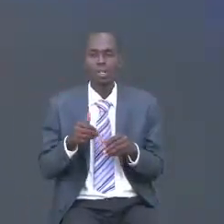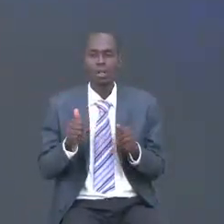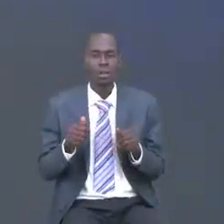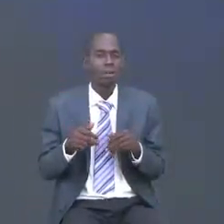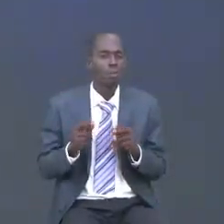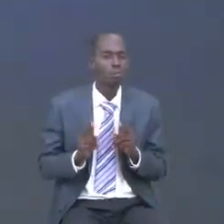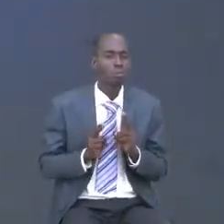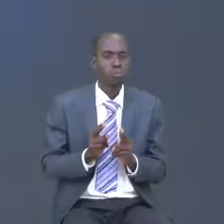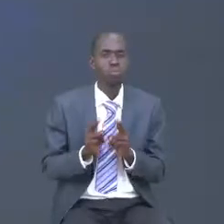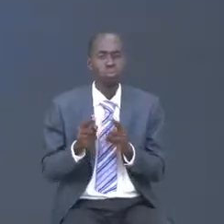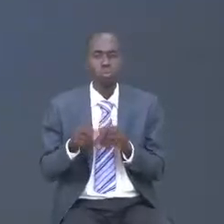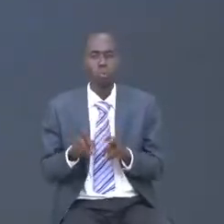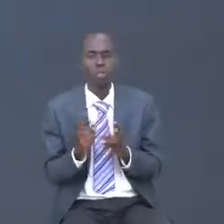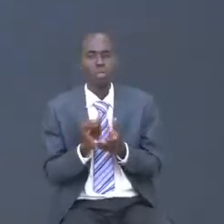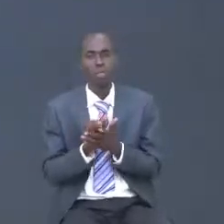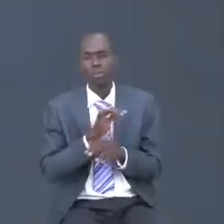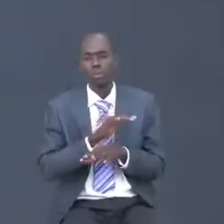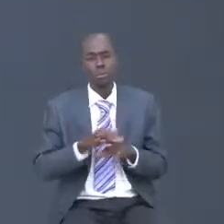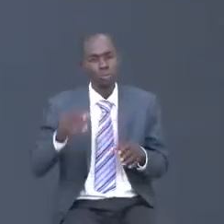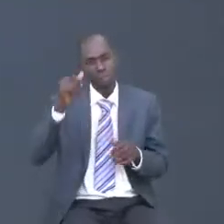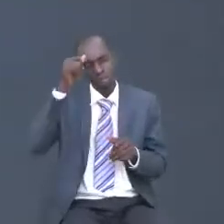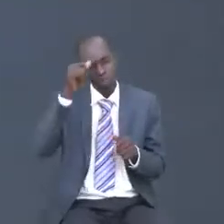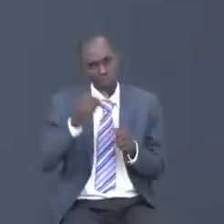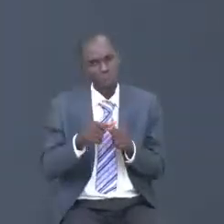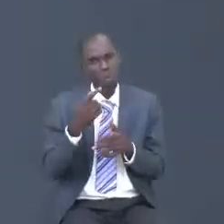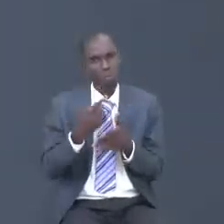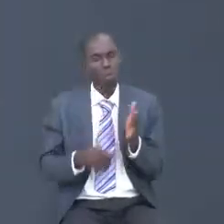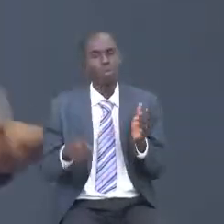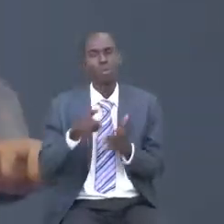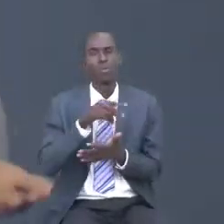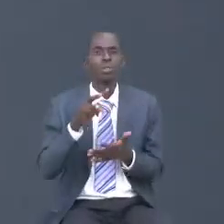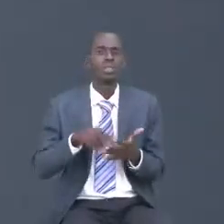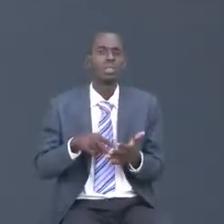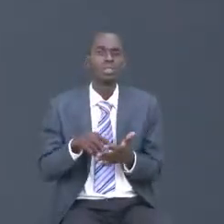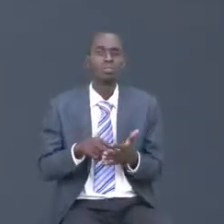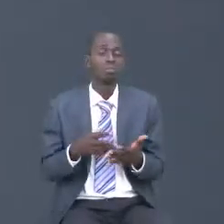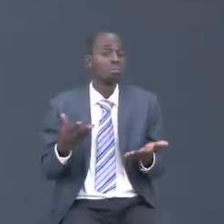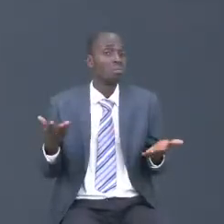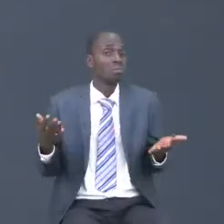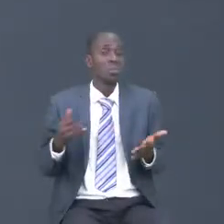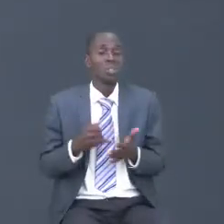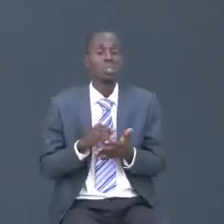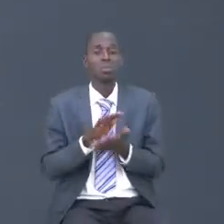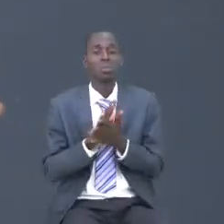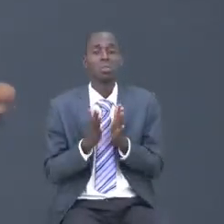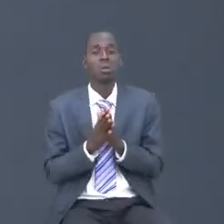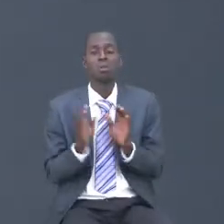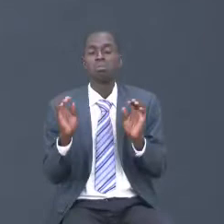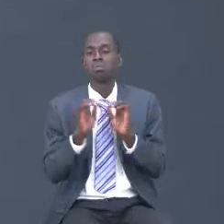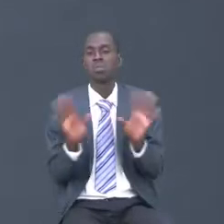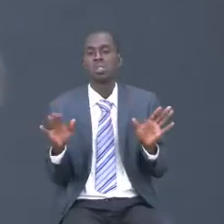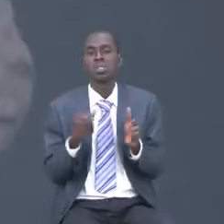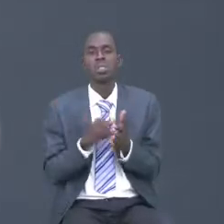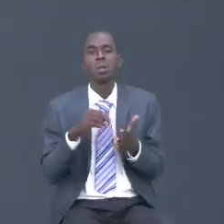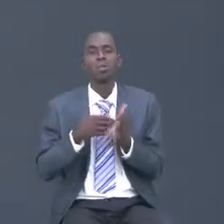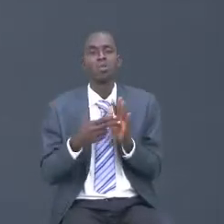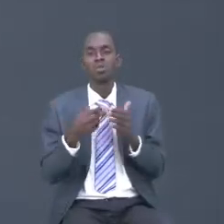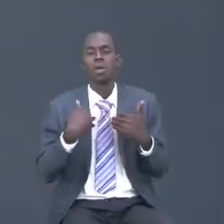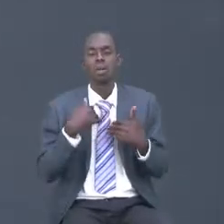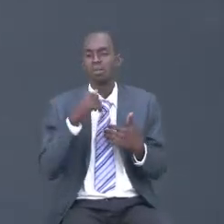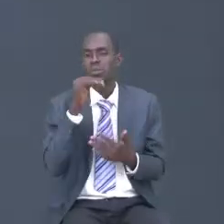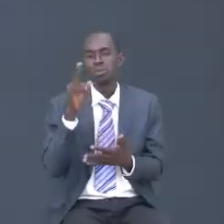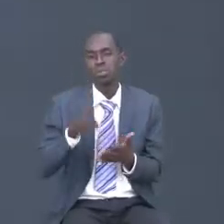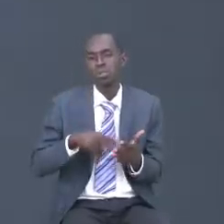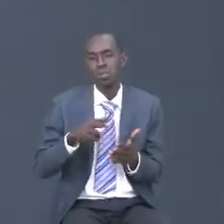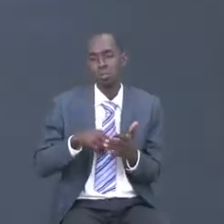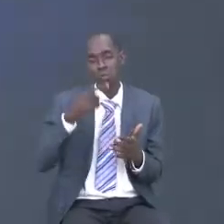don't retain what you read, it amounts to nothing. It's like you have not read, because